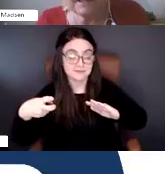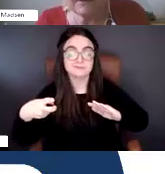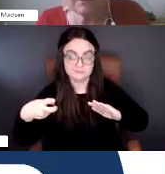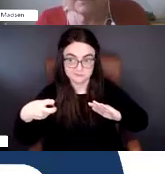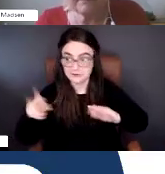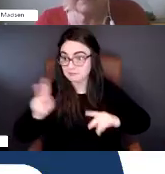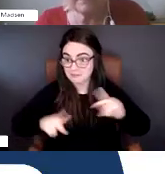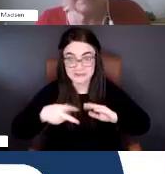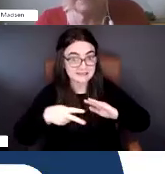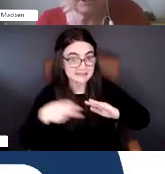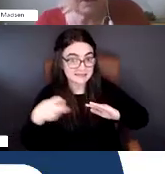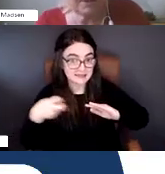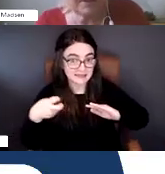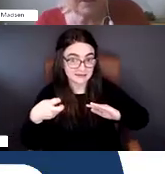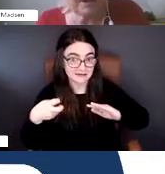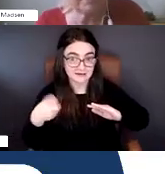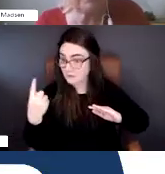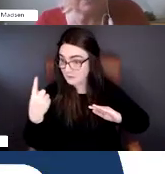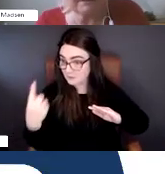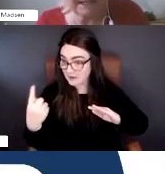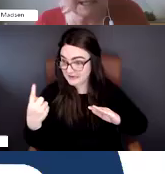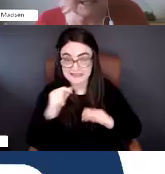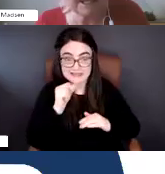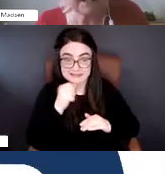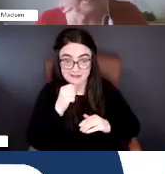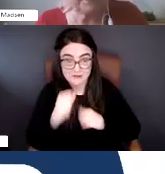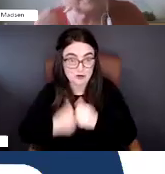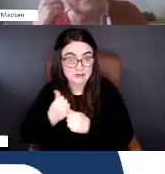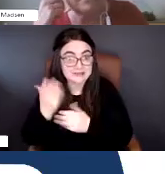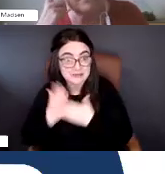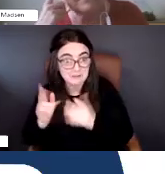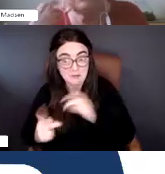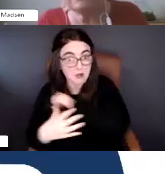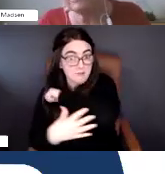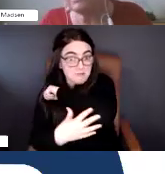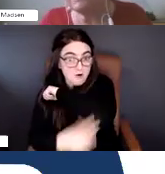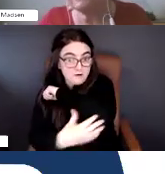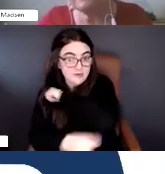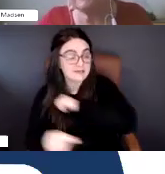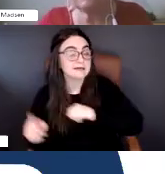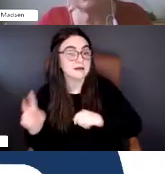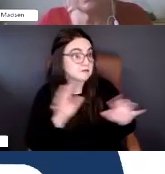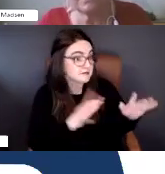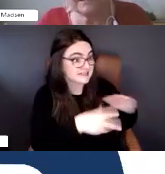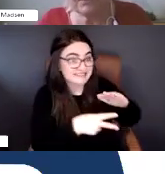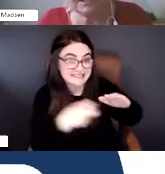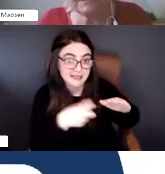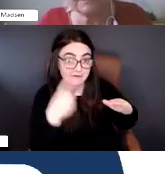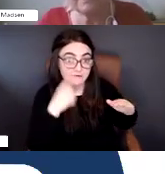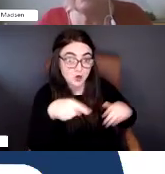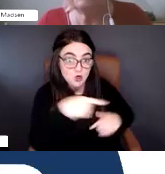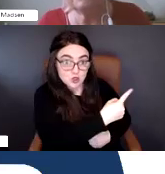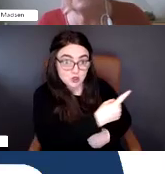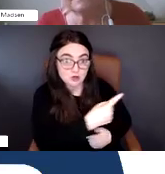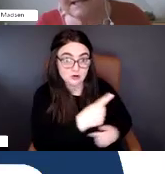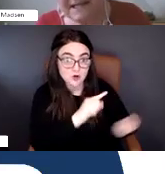one site were suffering, there was issues with regard to poverty. So they weren't actually stealing to hurt someone,